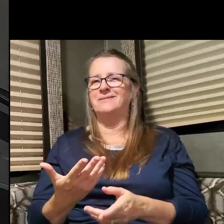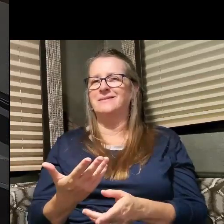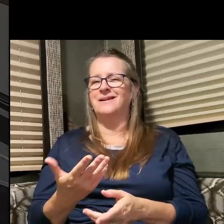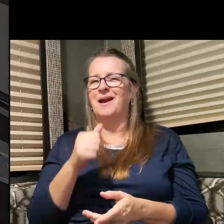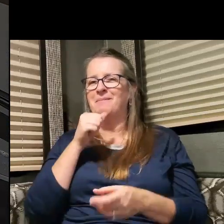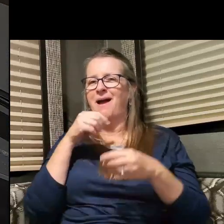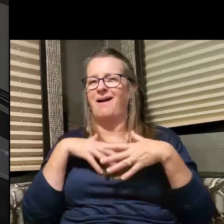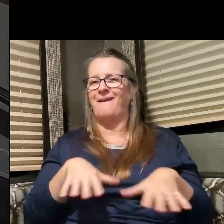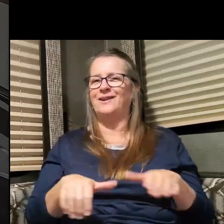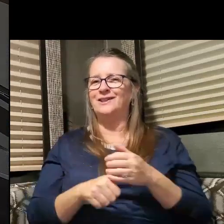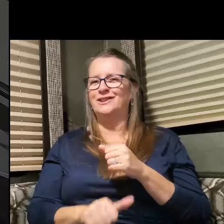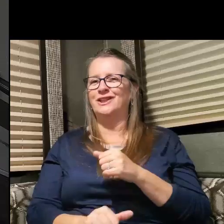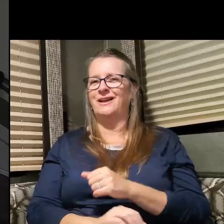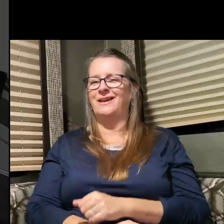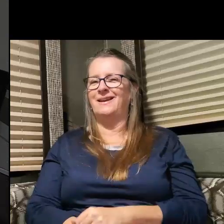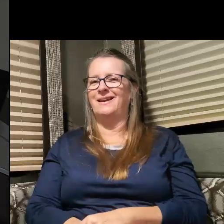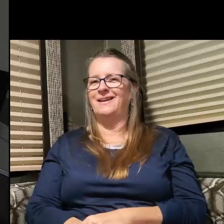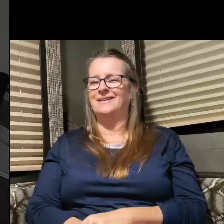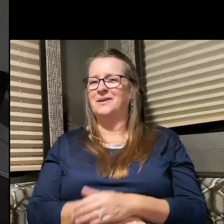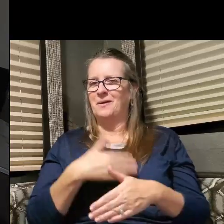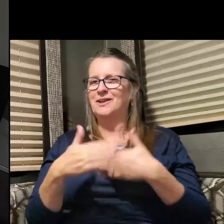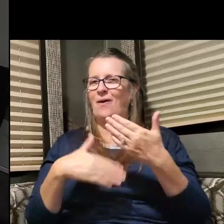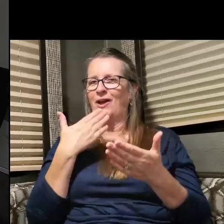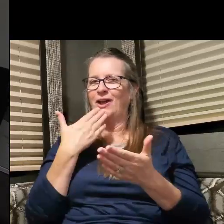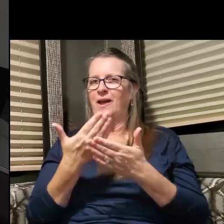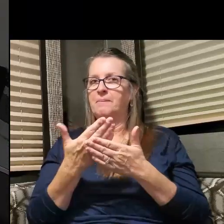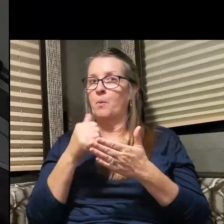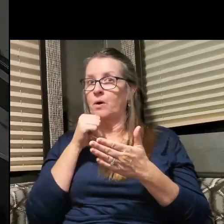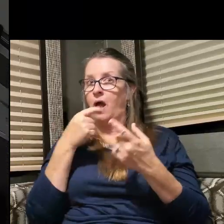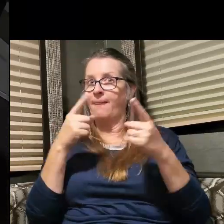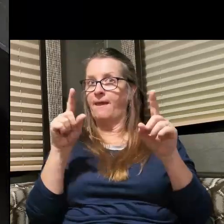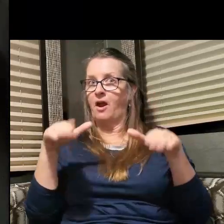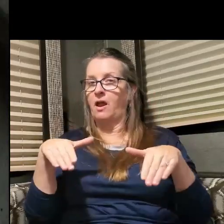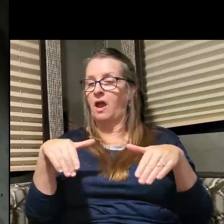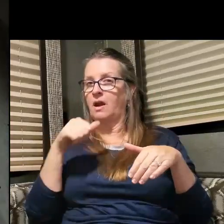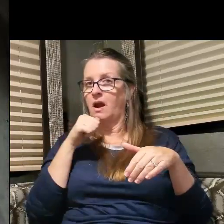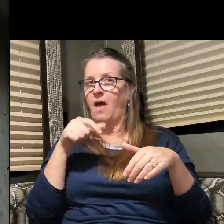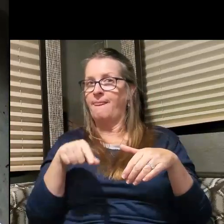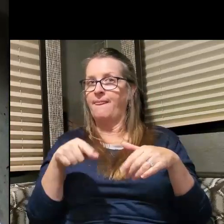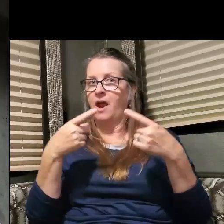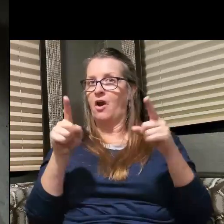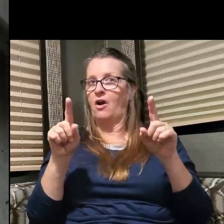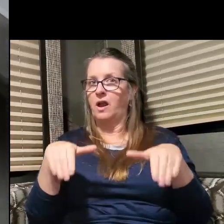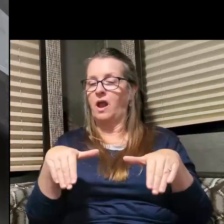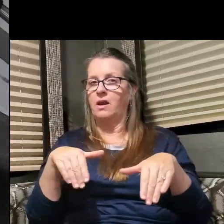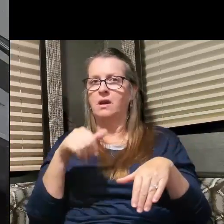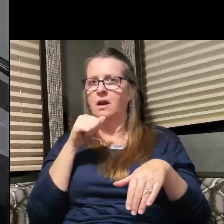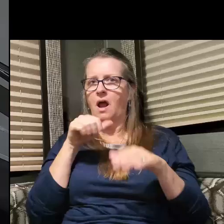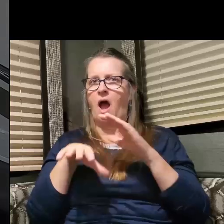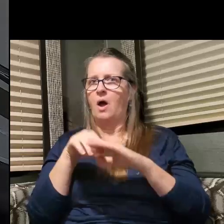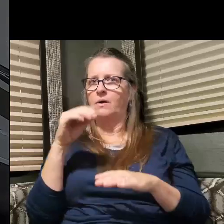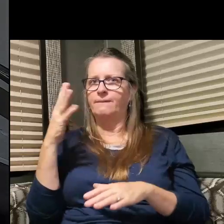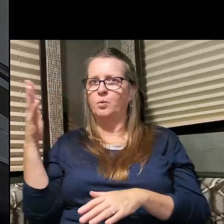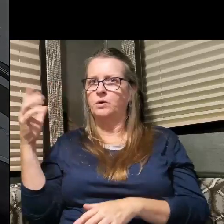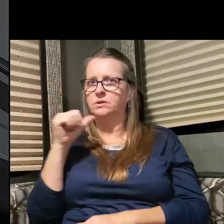This happens maybe once every 2 months that I'm not covered in shit. So it's going good. We're not there yet. We're not